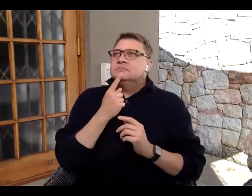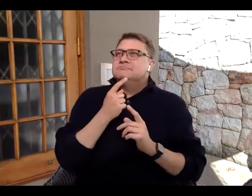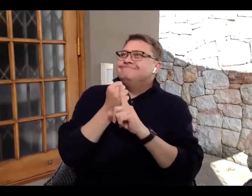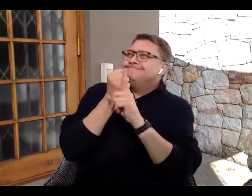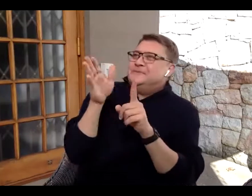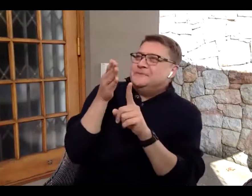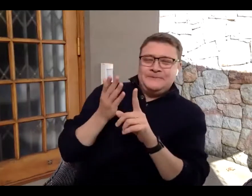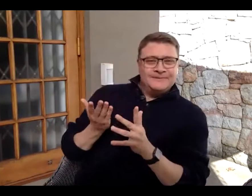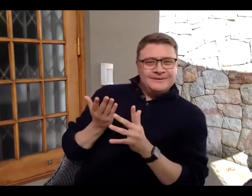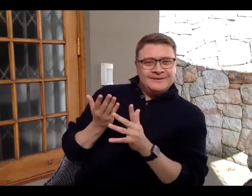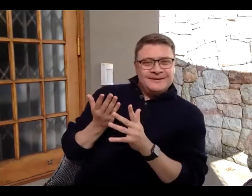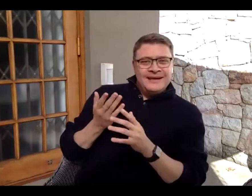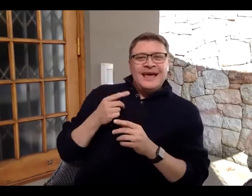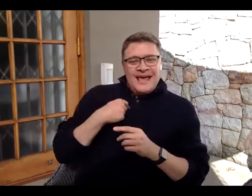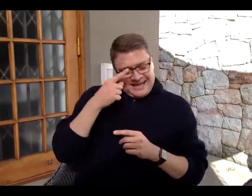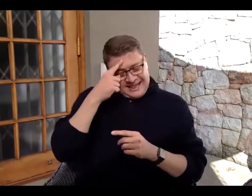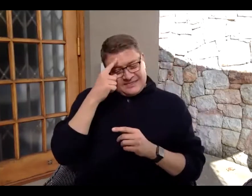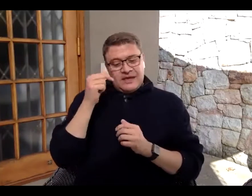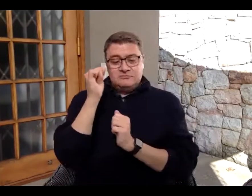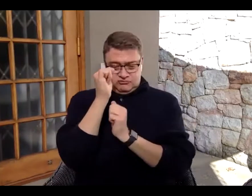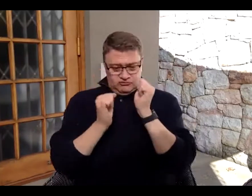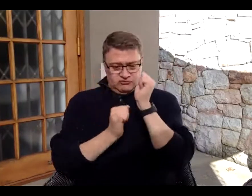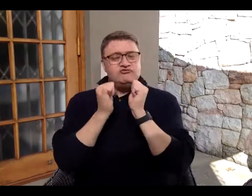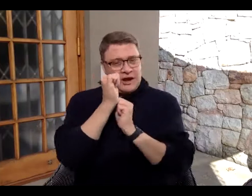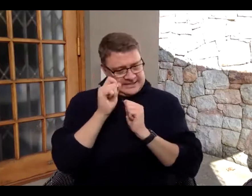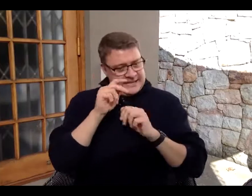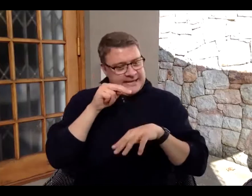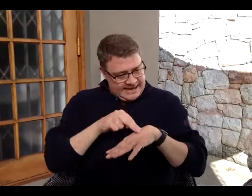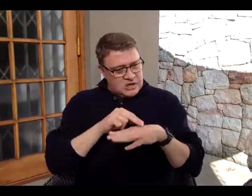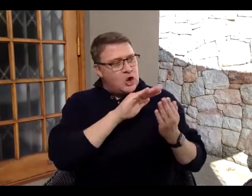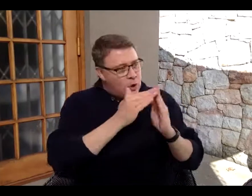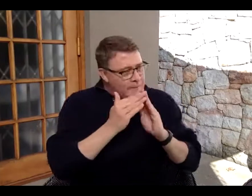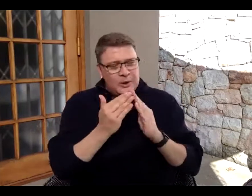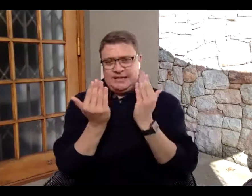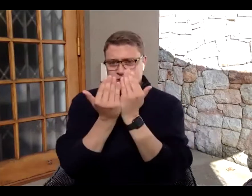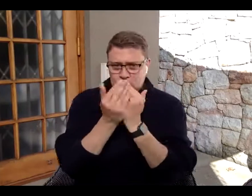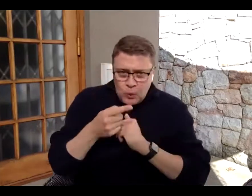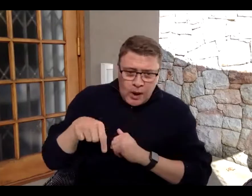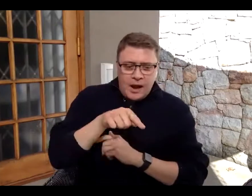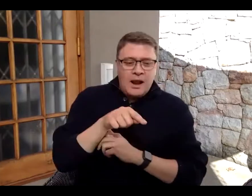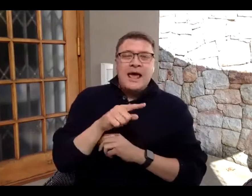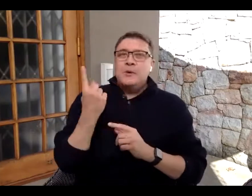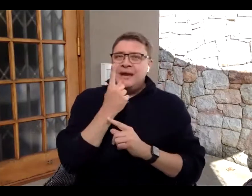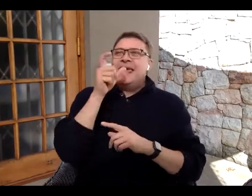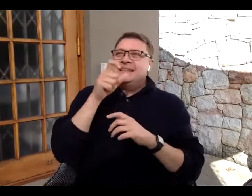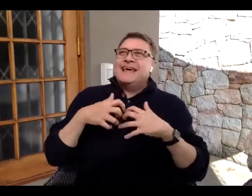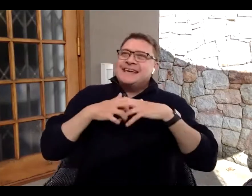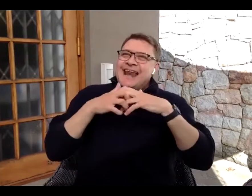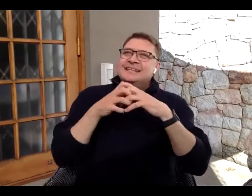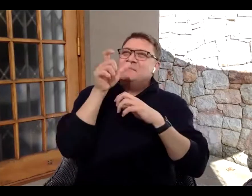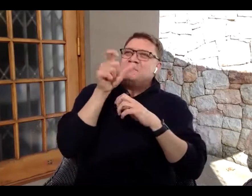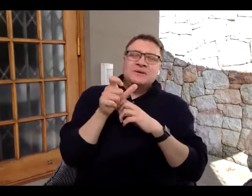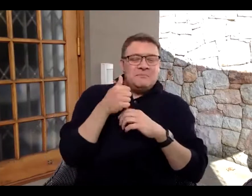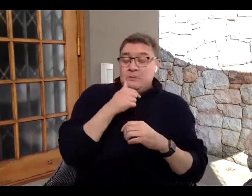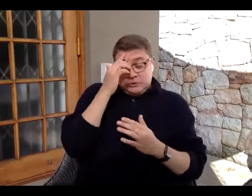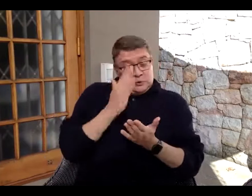is a really big structure in terms of community, in terms of schools, that we need to create. I'm not sure, and